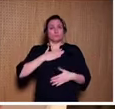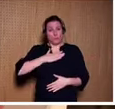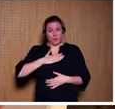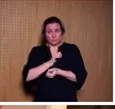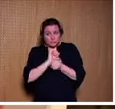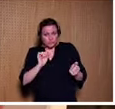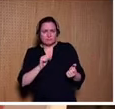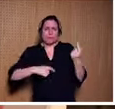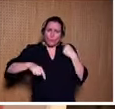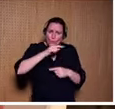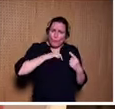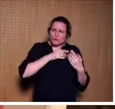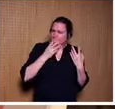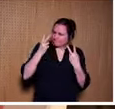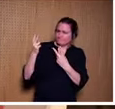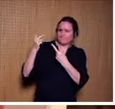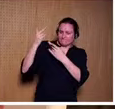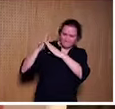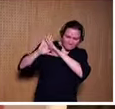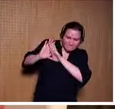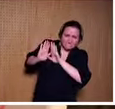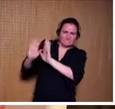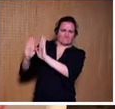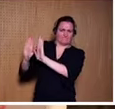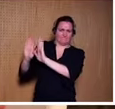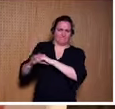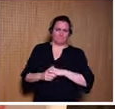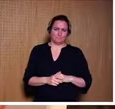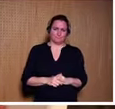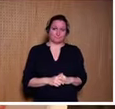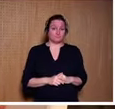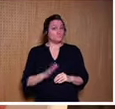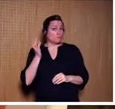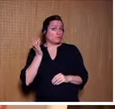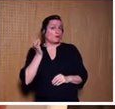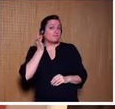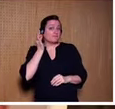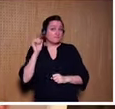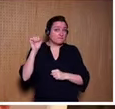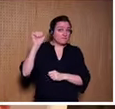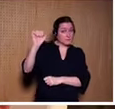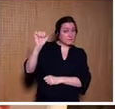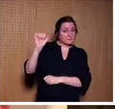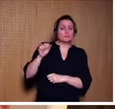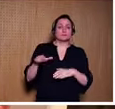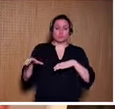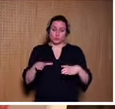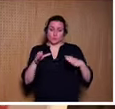Now, I want to first acknowledge that feminist movements are the backbone of the democratic